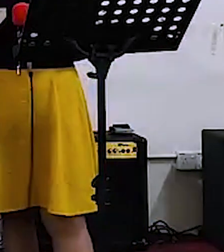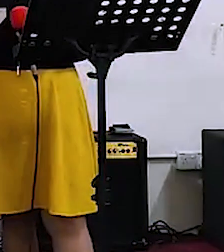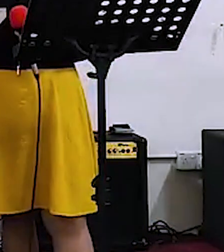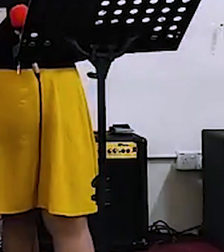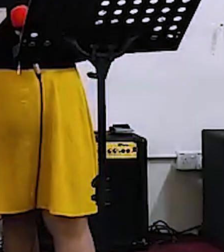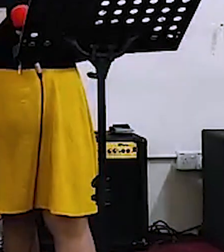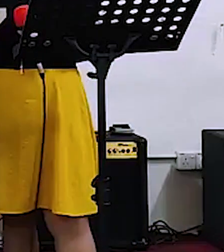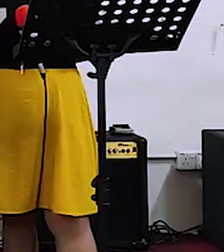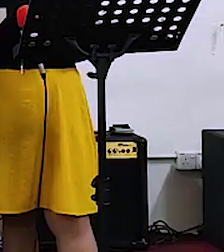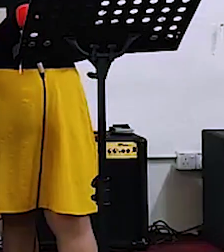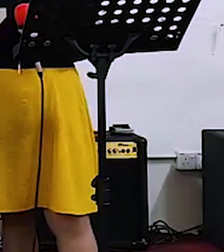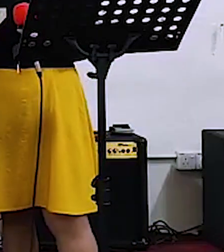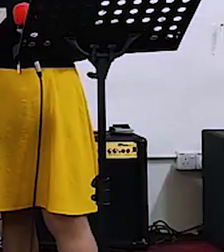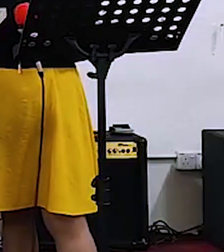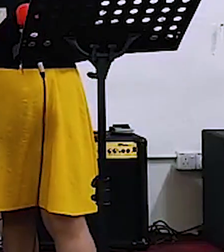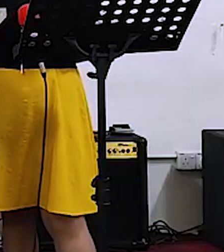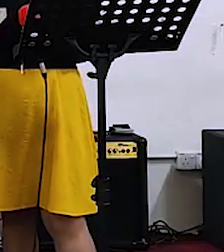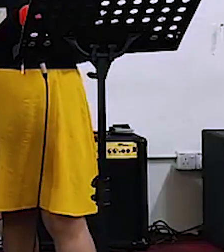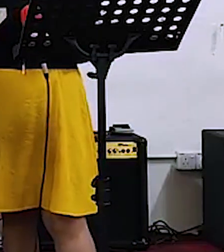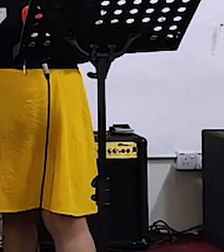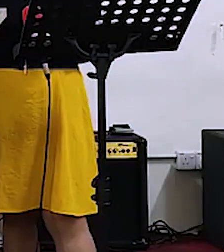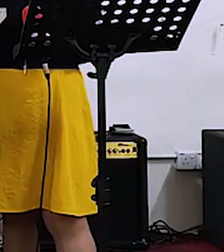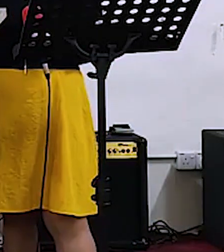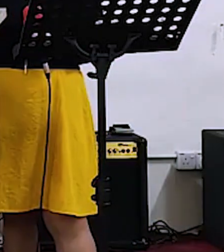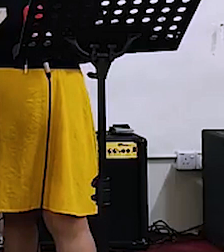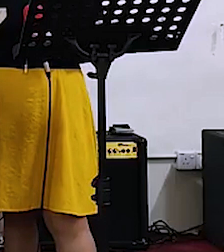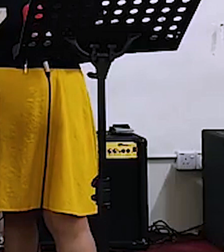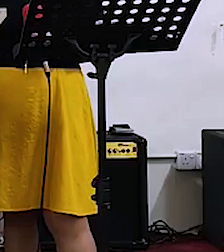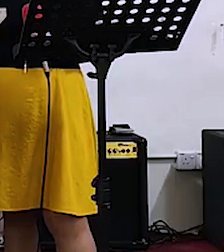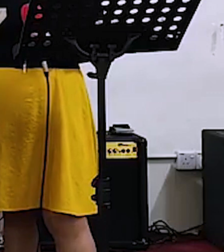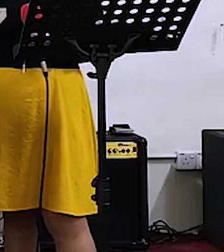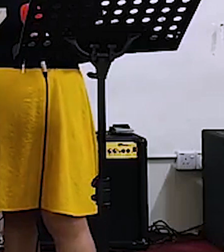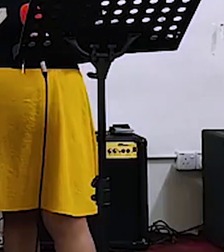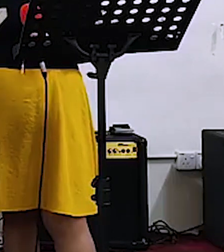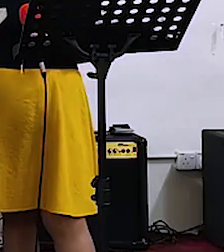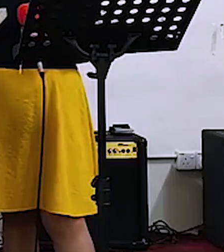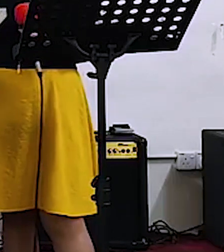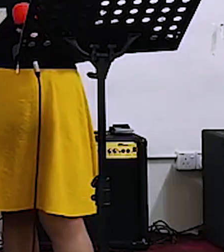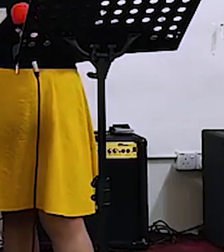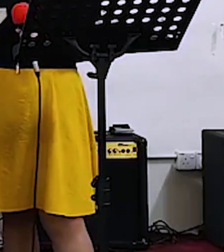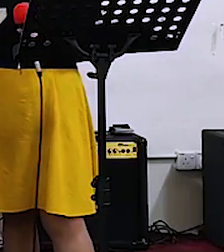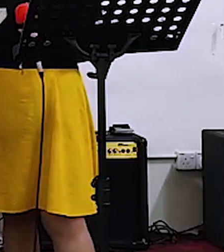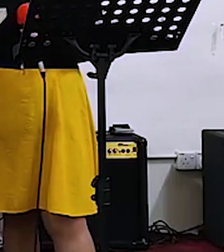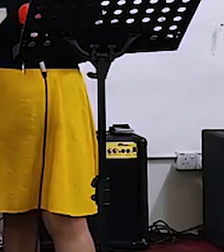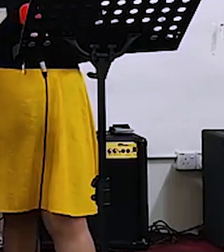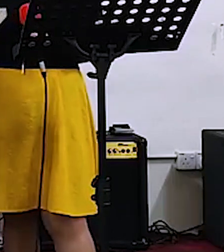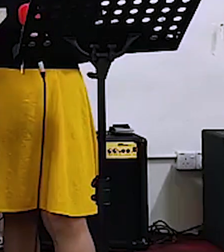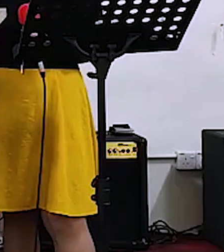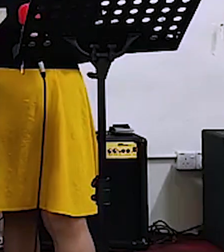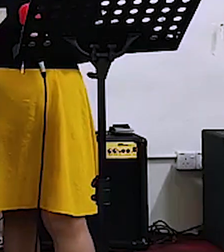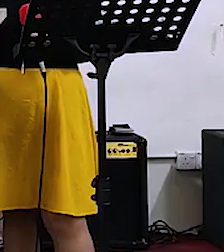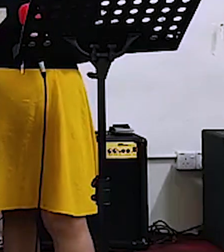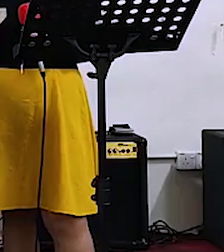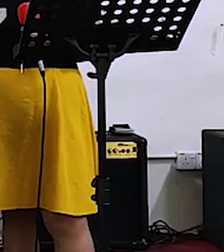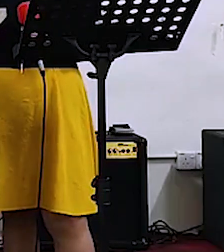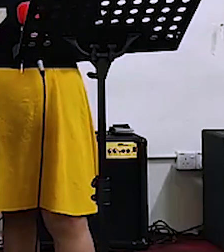say amen? So people can try and give us grace and mercy, but they are imperfect grace and mercy. You can have an amazing friendship, trust me, you